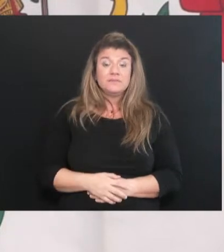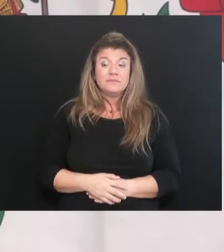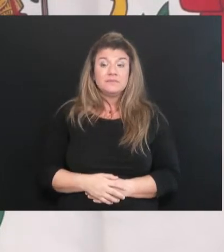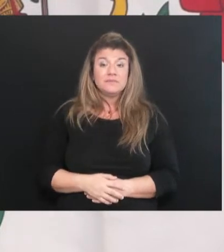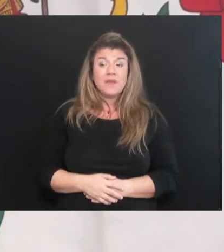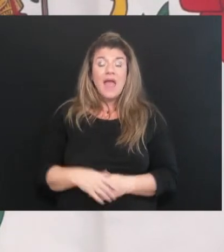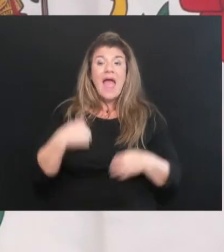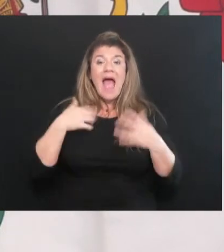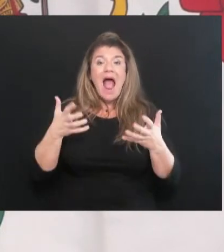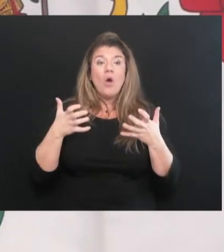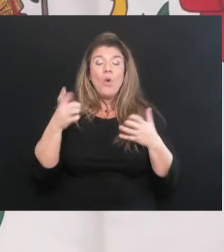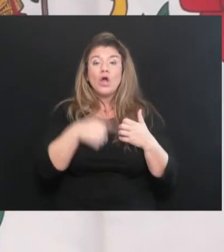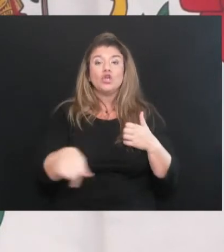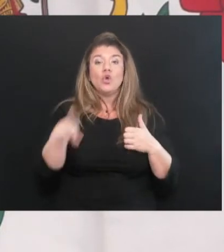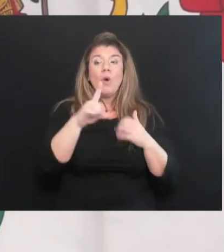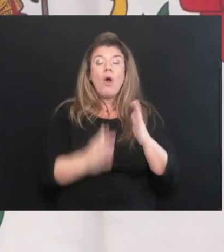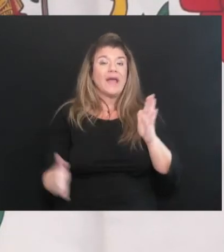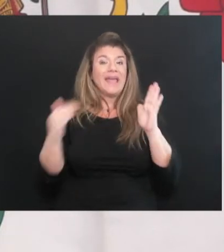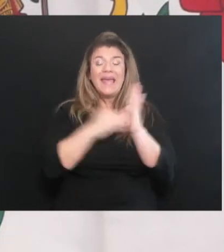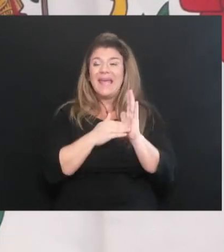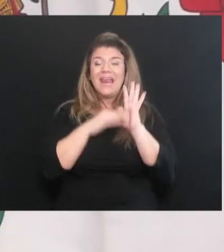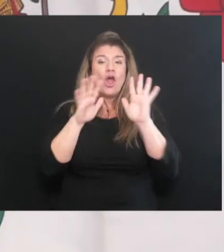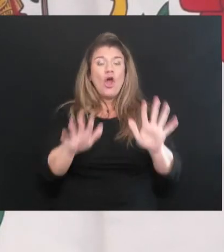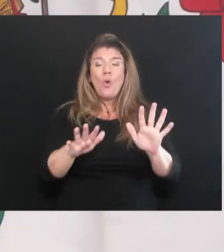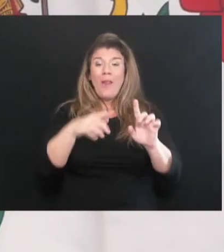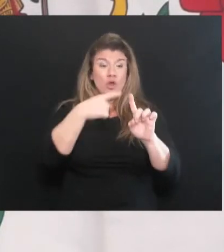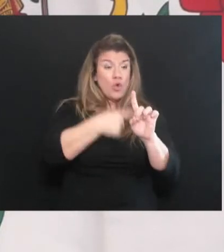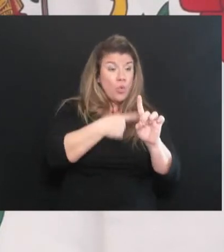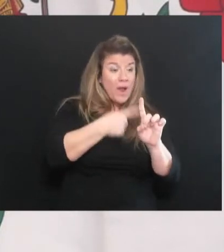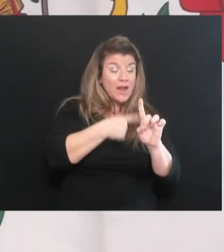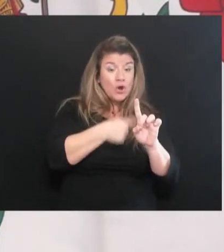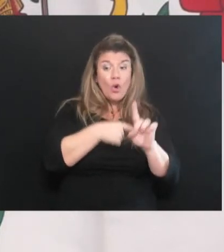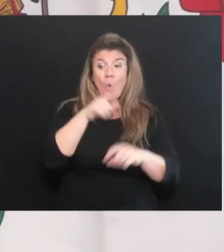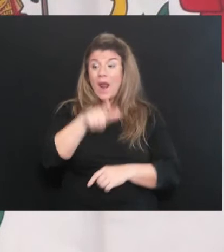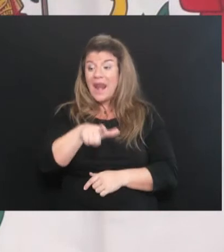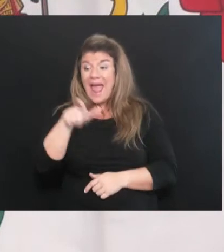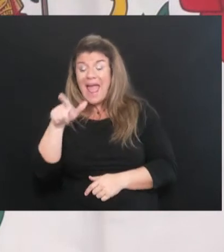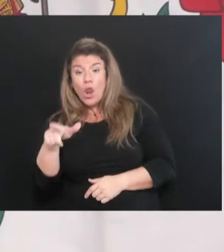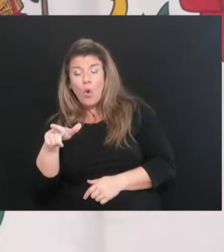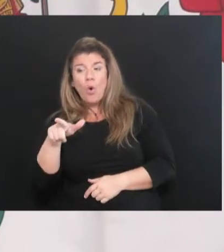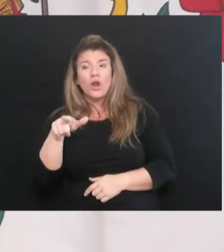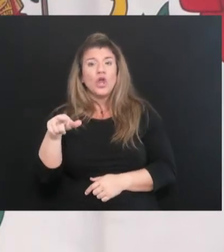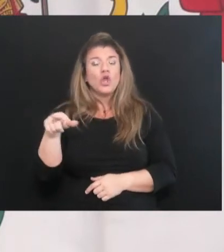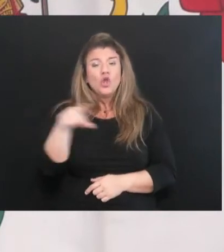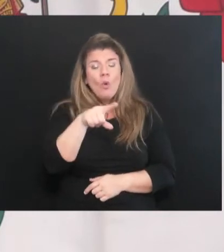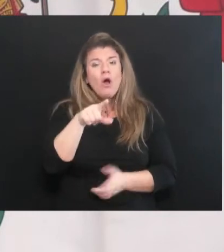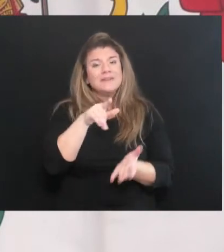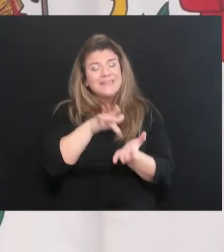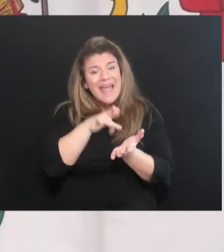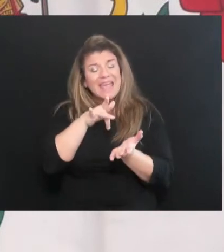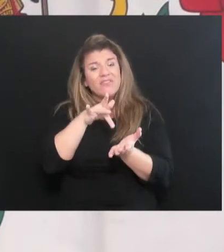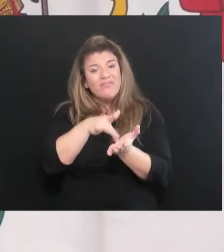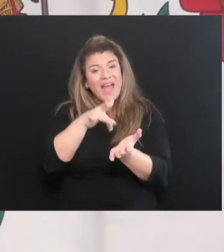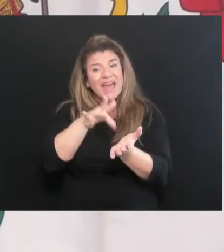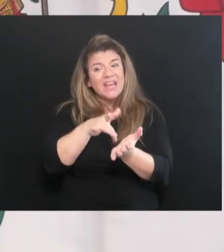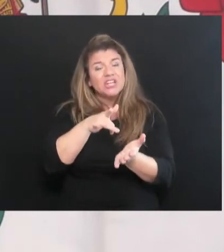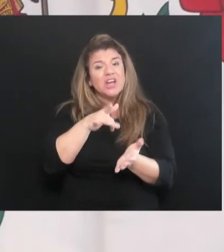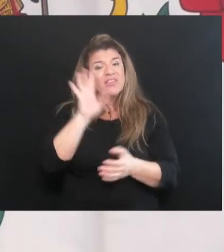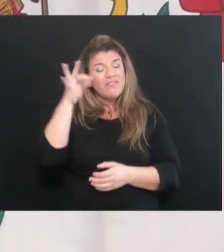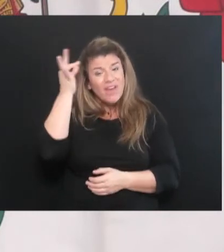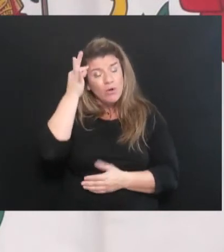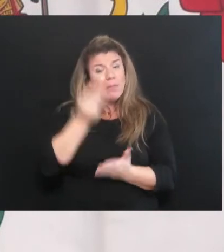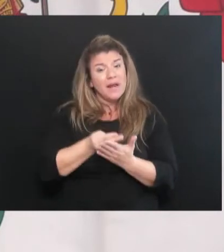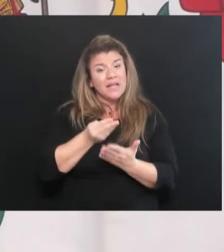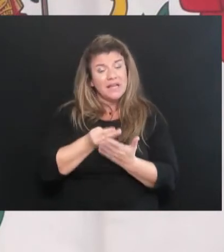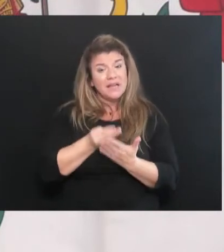absolutely want everybody, again, whether you are a renter or a landlord, to take advantage. Take advantage of these federal